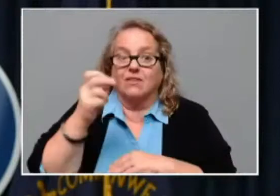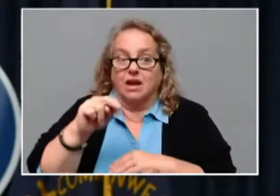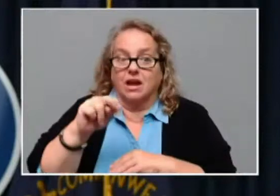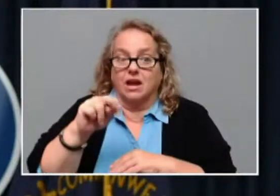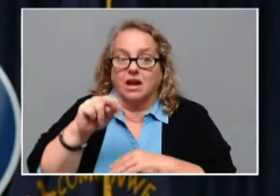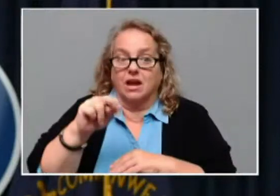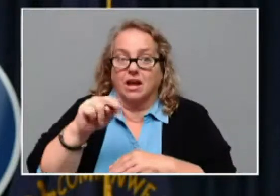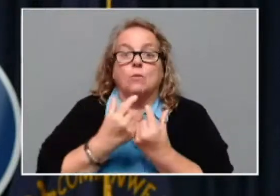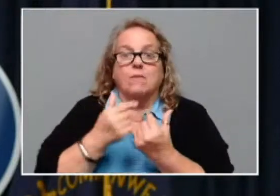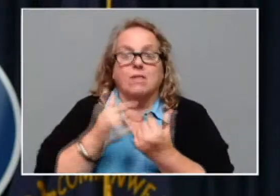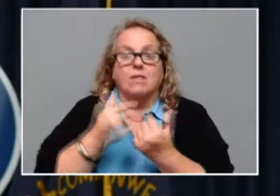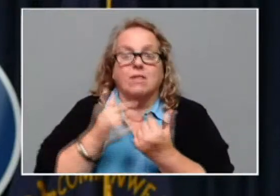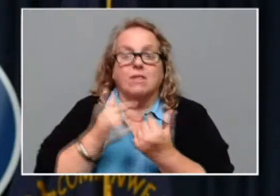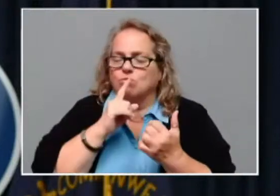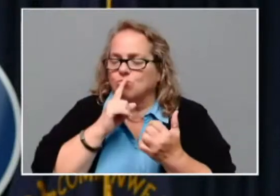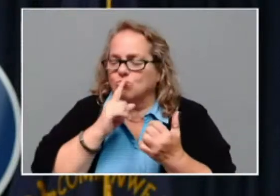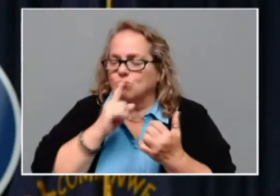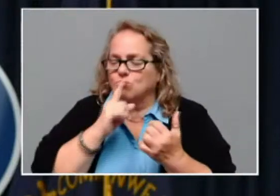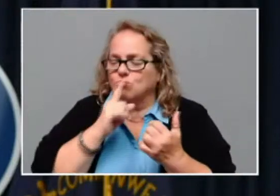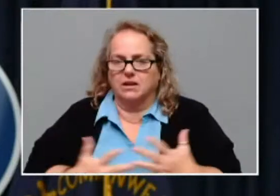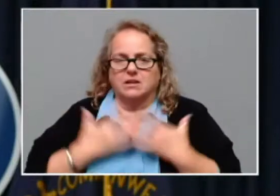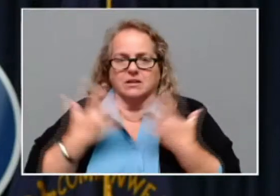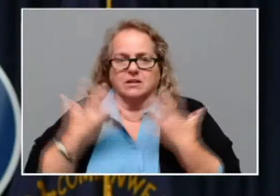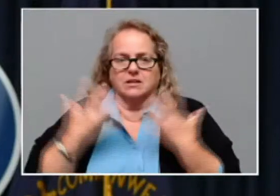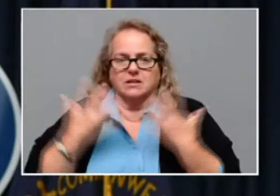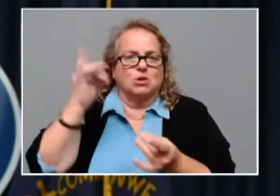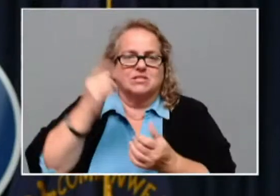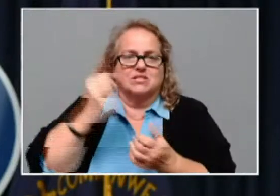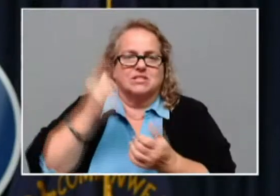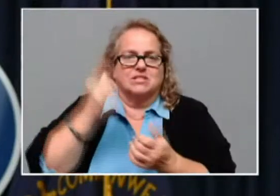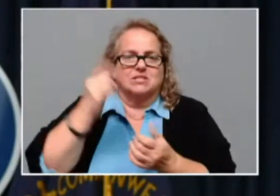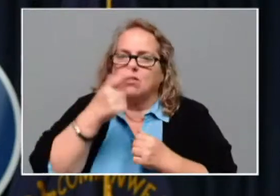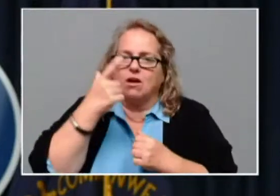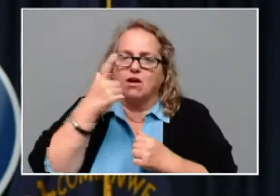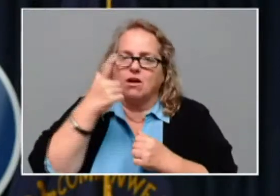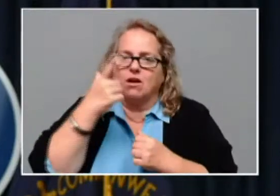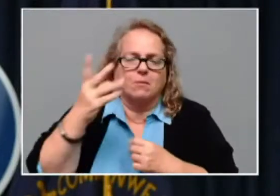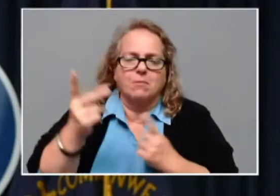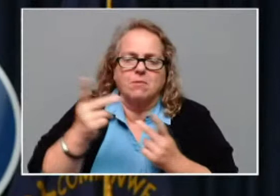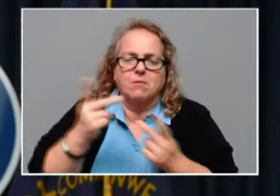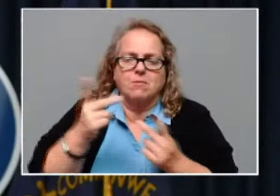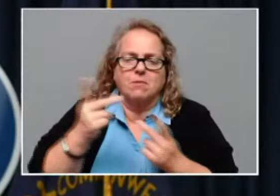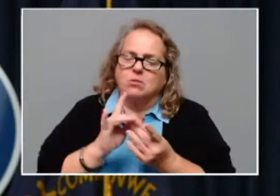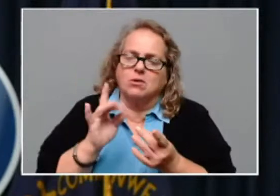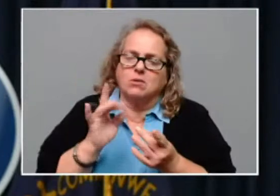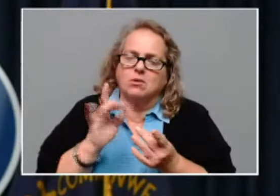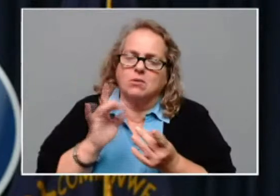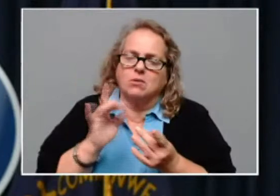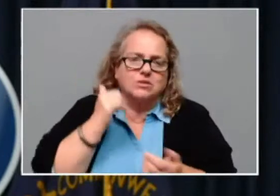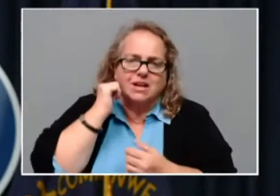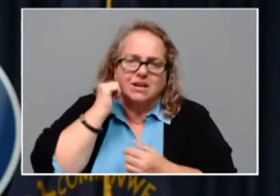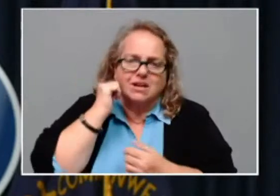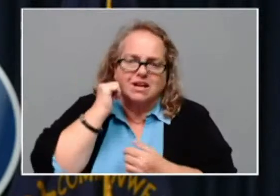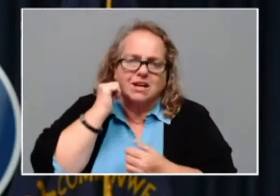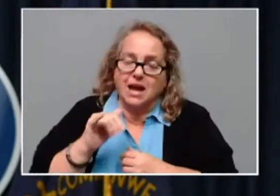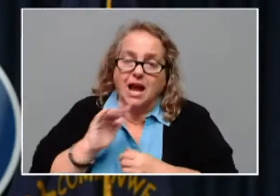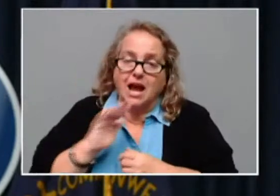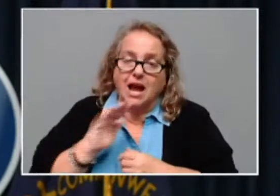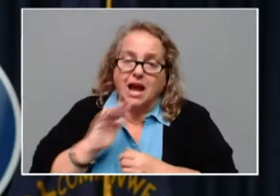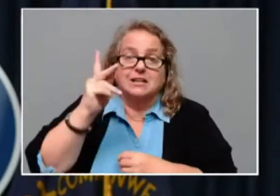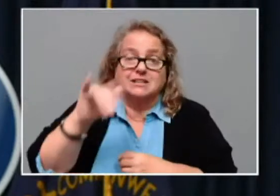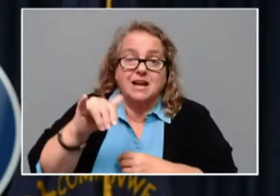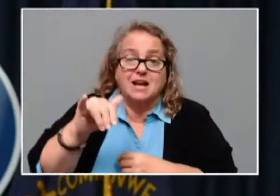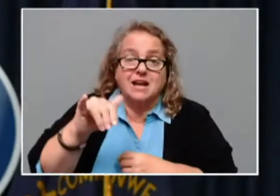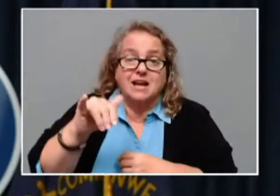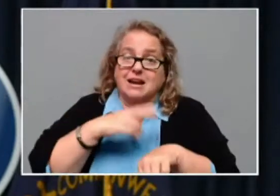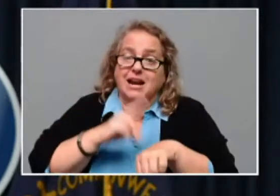spirits everywhere they have gone, and we've gotten comments on it just about every day. Our Kentucky National Guardsmen continue to serve